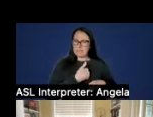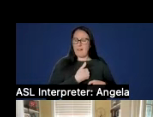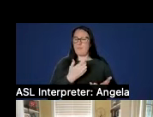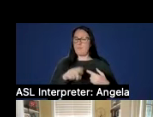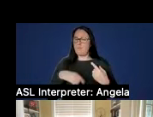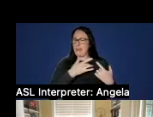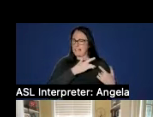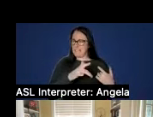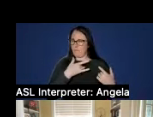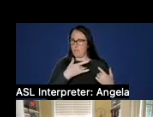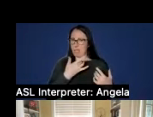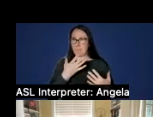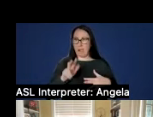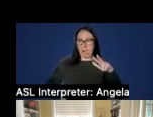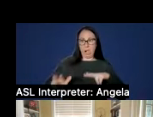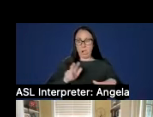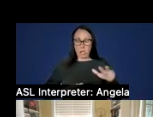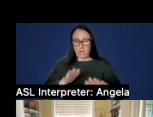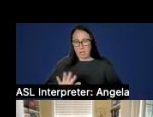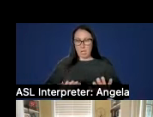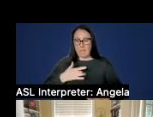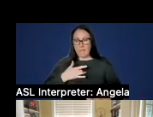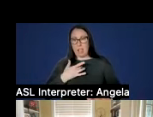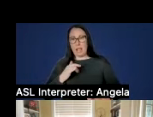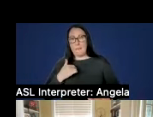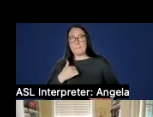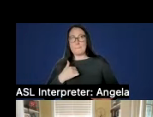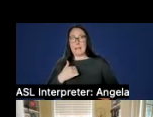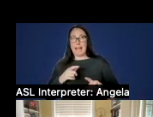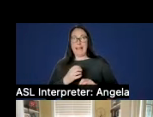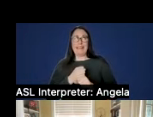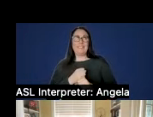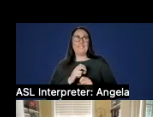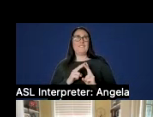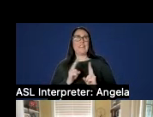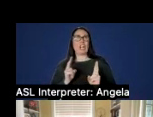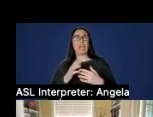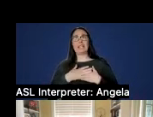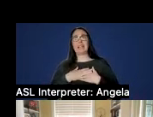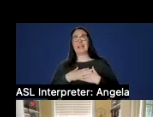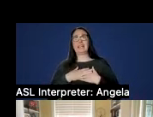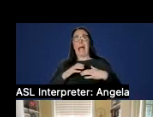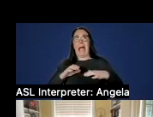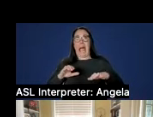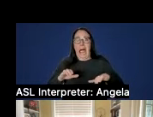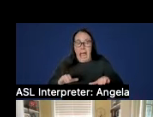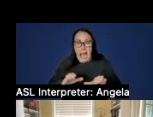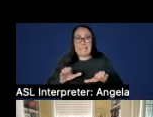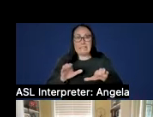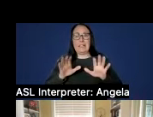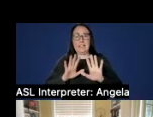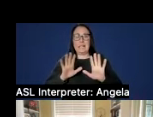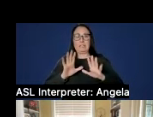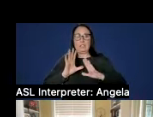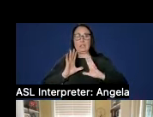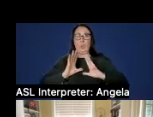I'm stumbling, I feel like I get very like activated and I get, it just shut down